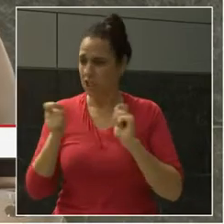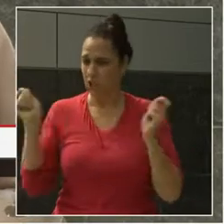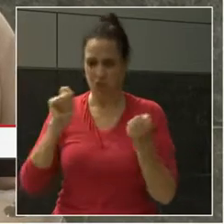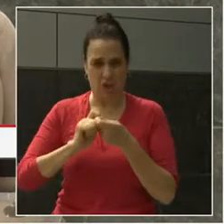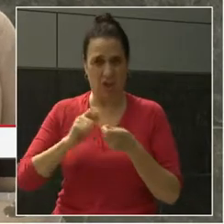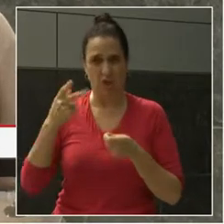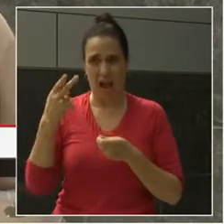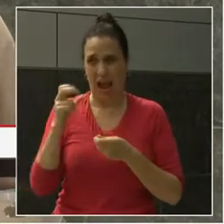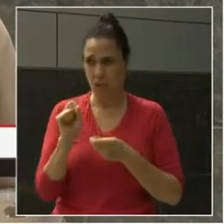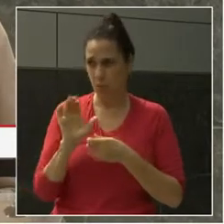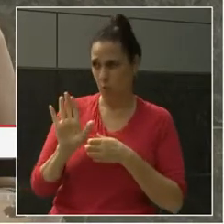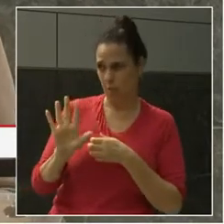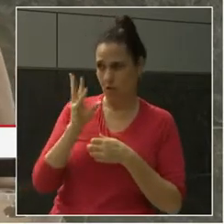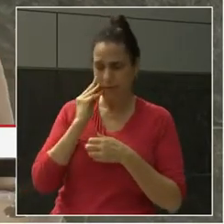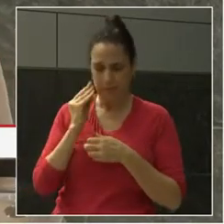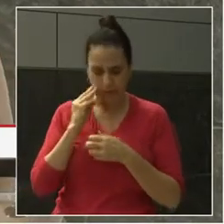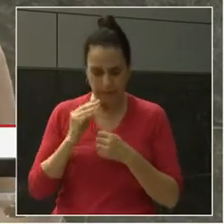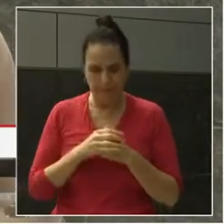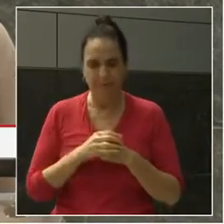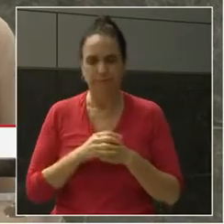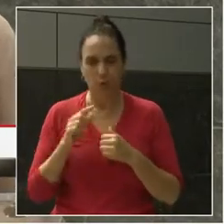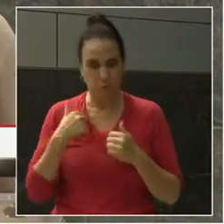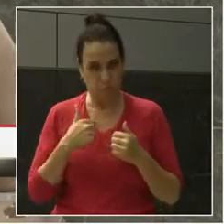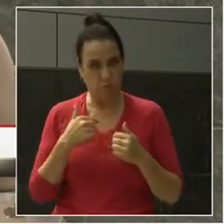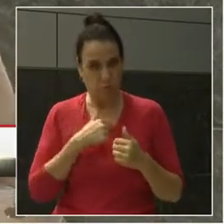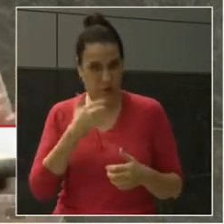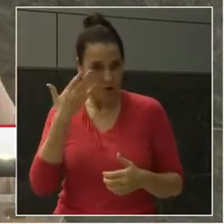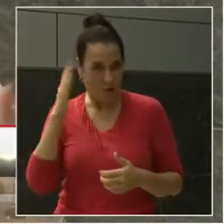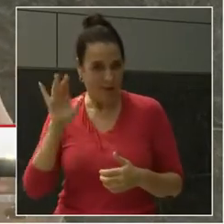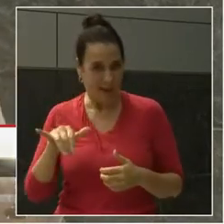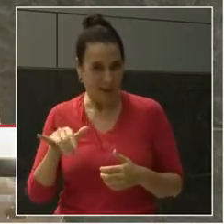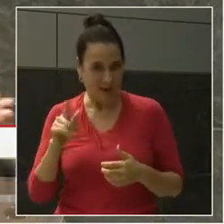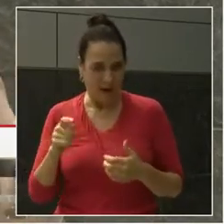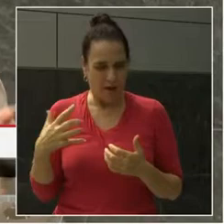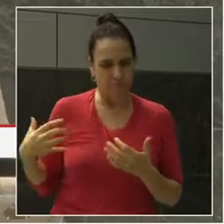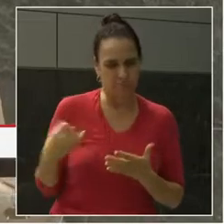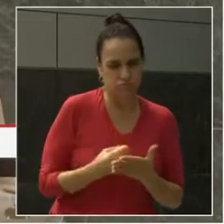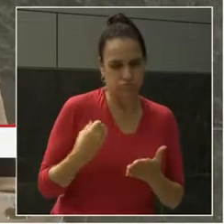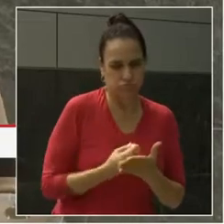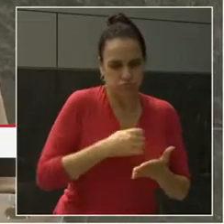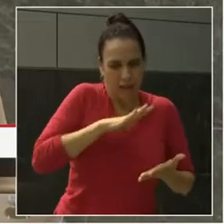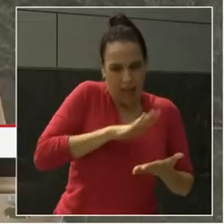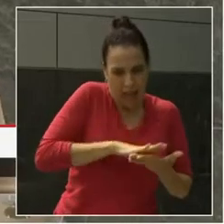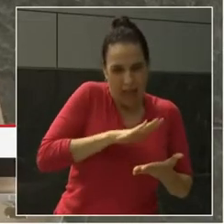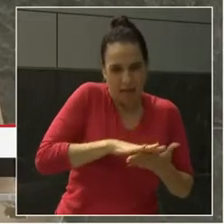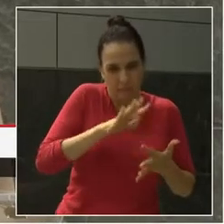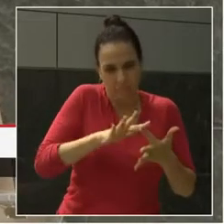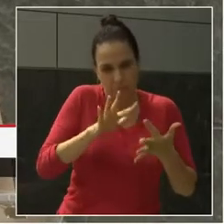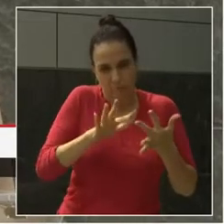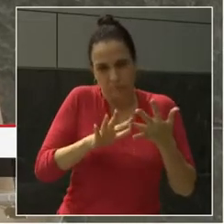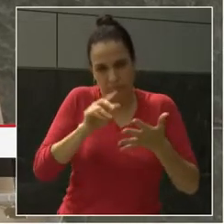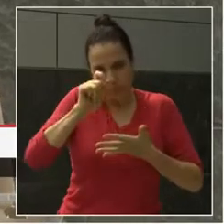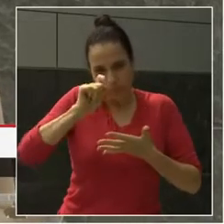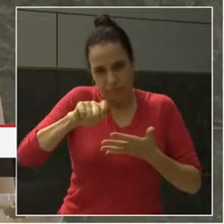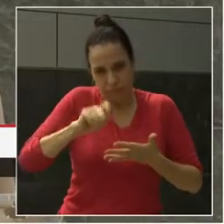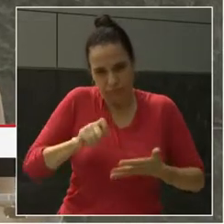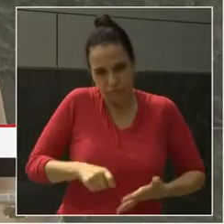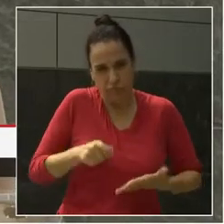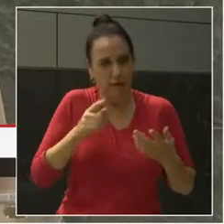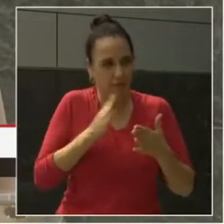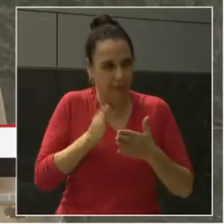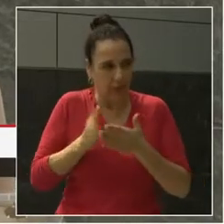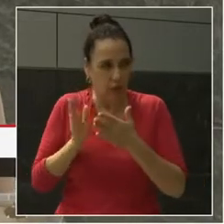school a little bit. We know that you have to get all the academics, and Dr. Grant is going to make sure we do